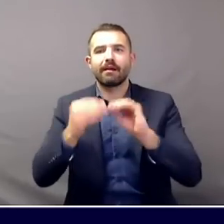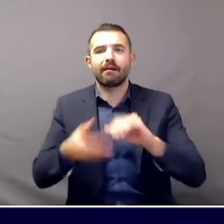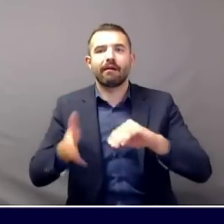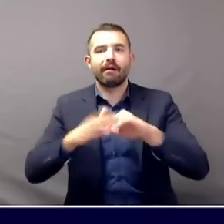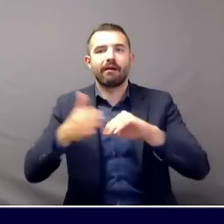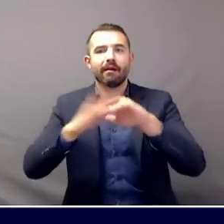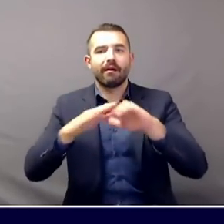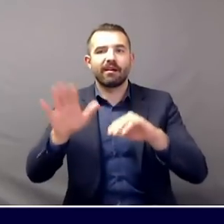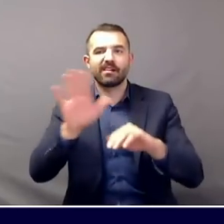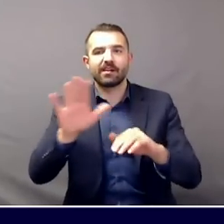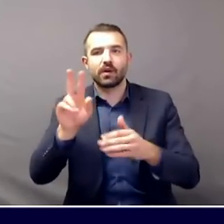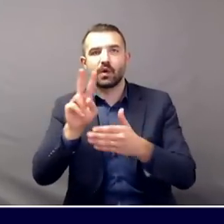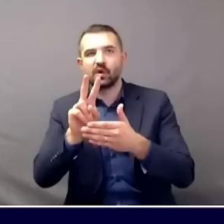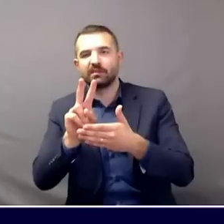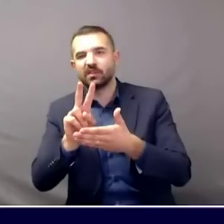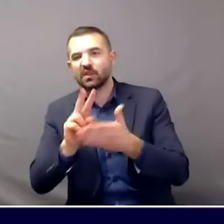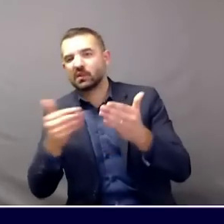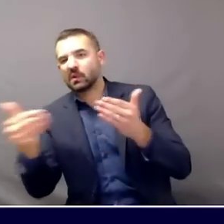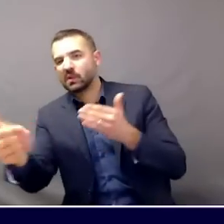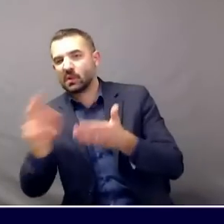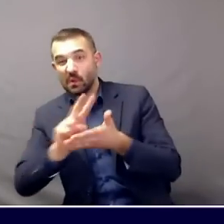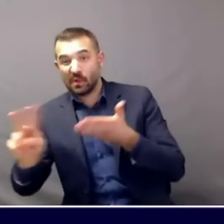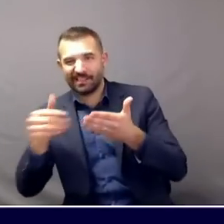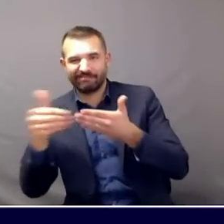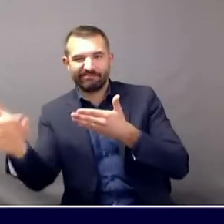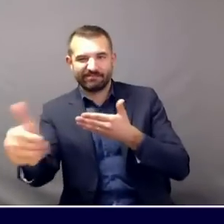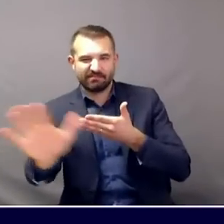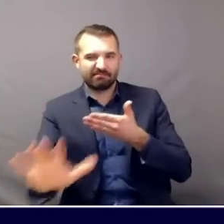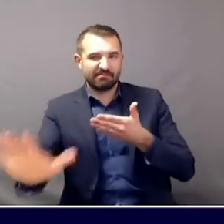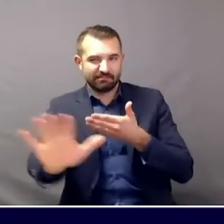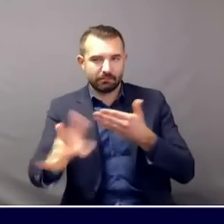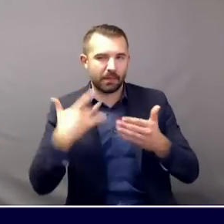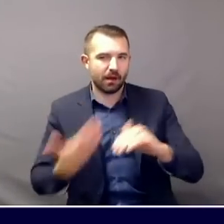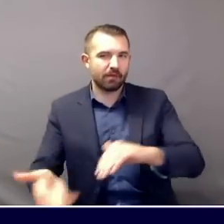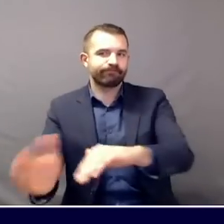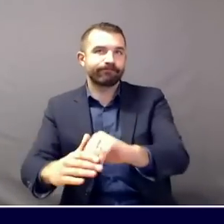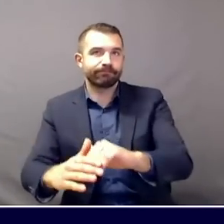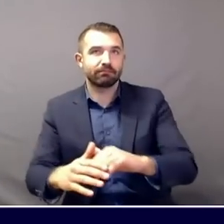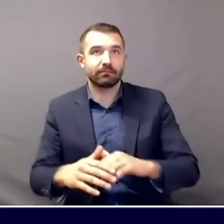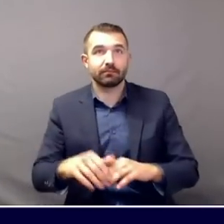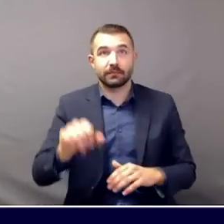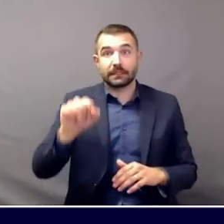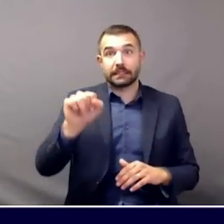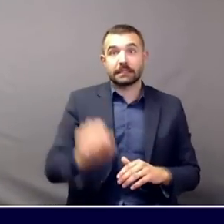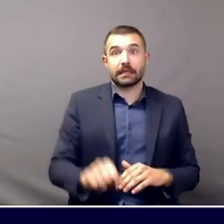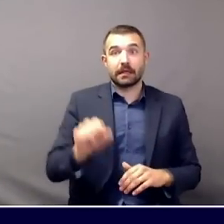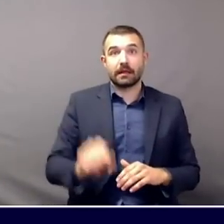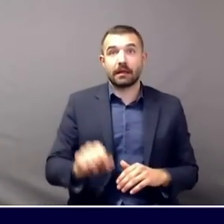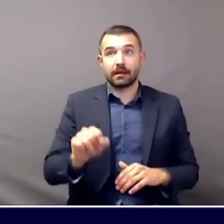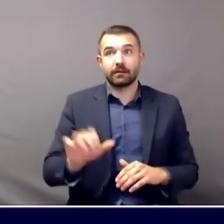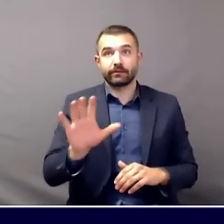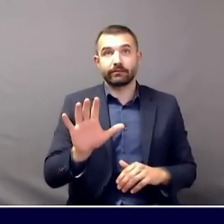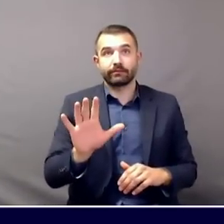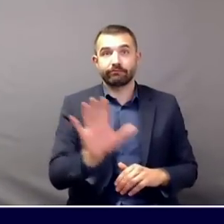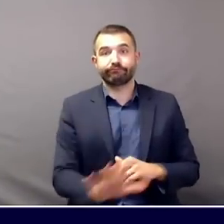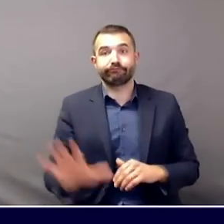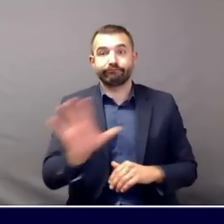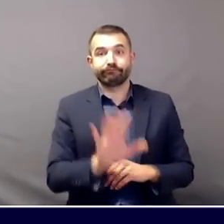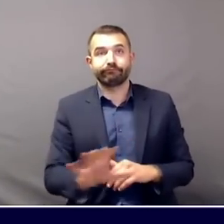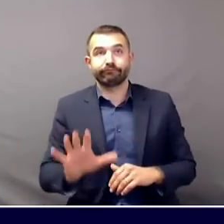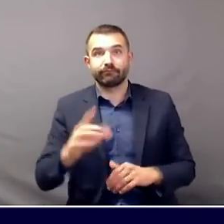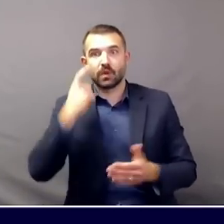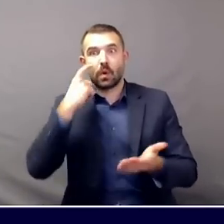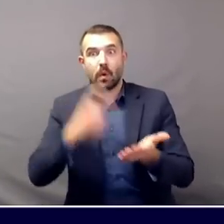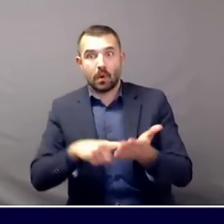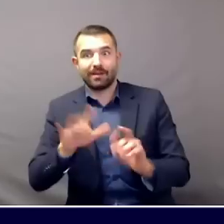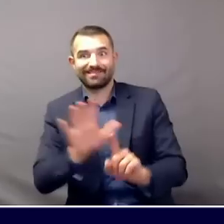so. Whether the trends that we saw in the Southern Hemisphere with lower than expected flu rates could occur up here in the Northern